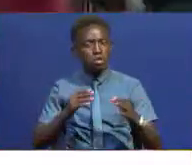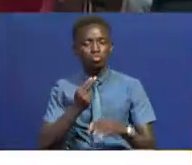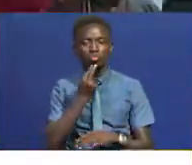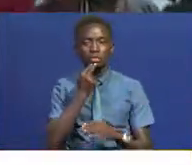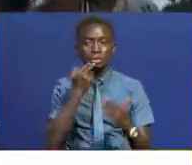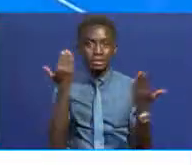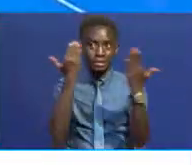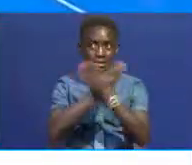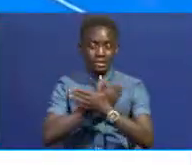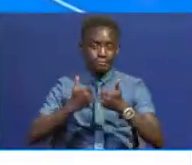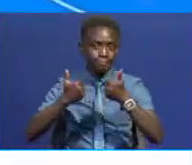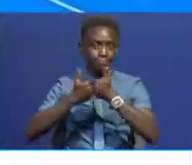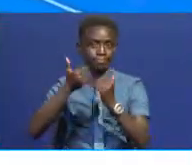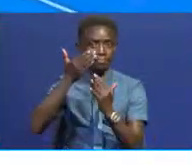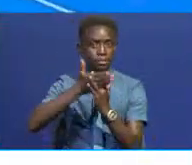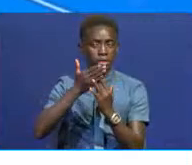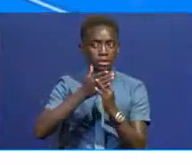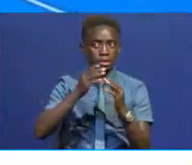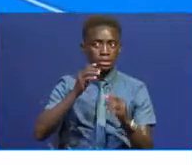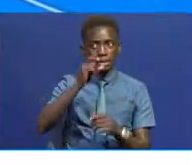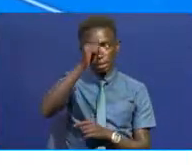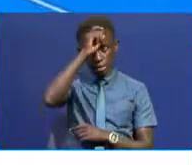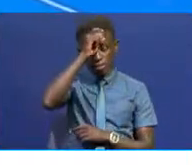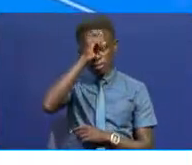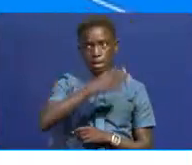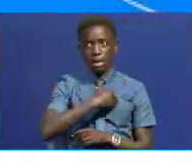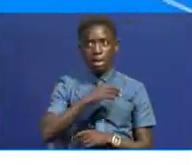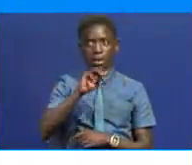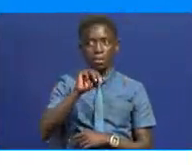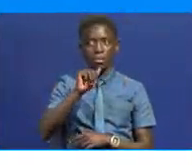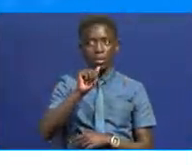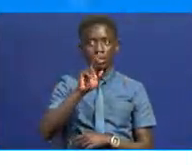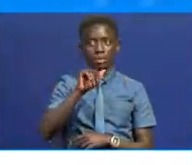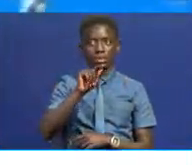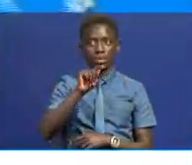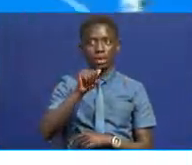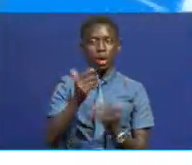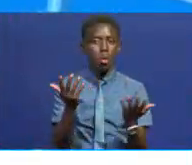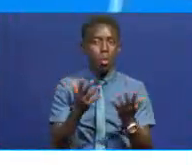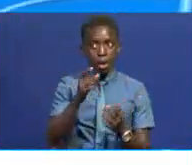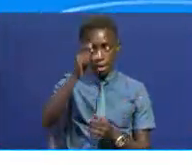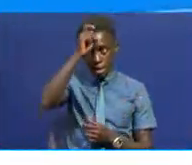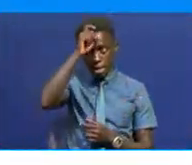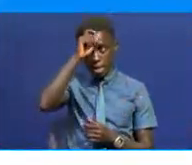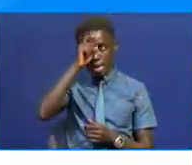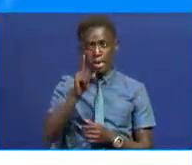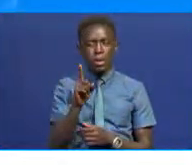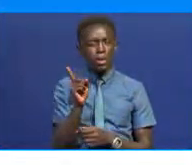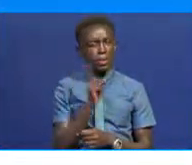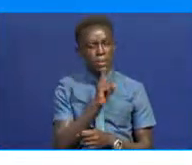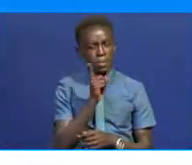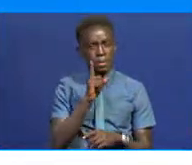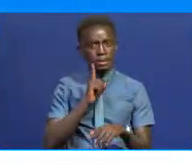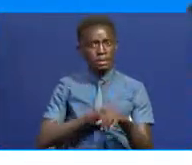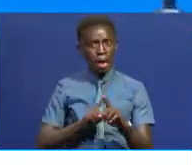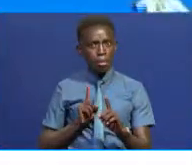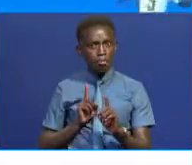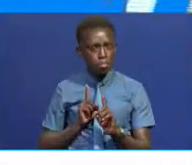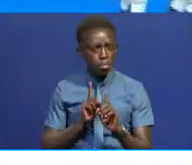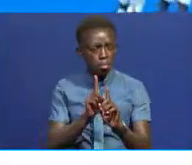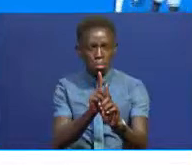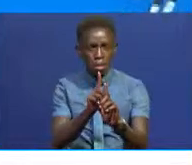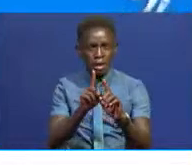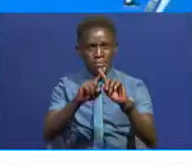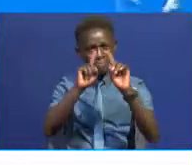match between Egypt and Mauritania was a tense affair, with the Pharaohs threatening whenever they ventured into the Mauritanian half.